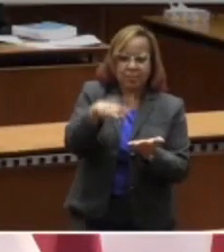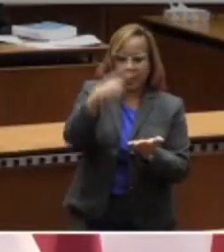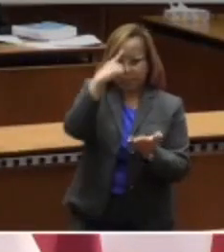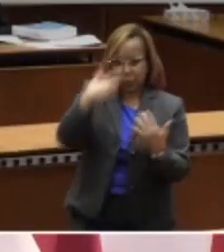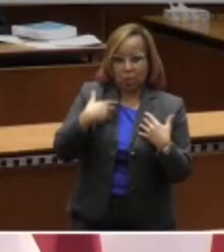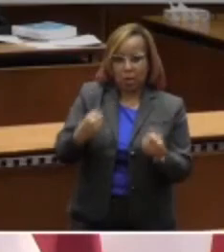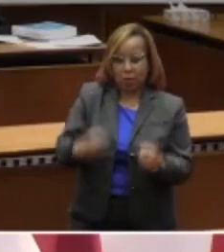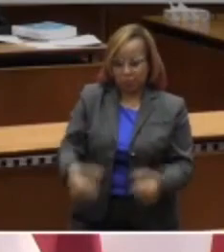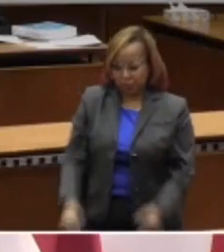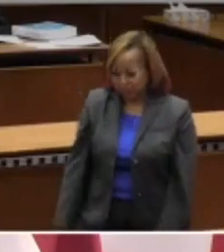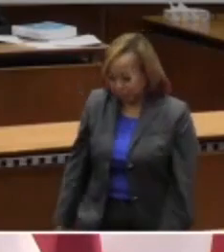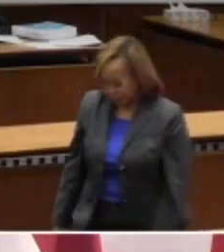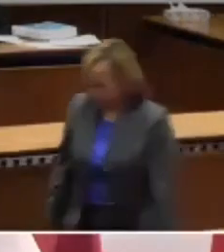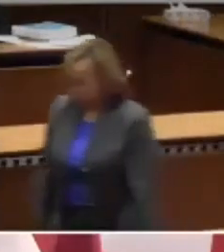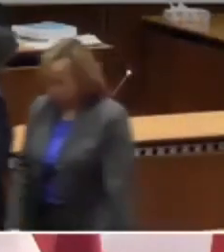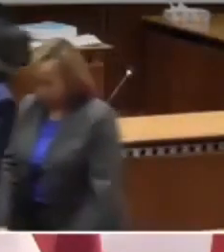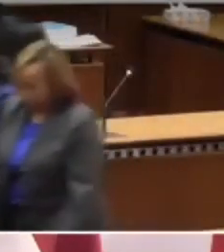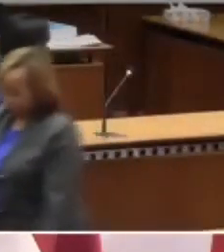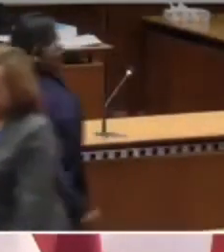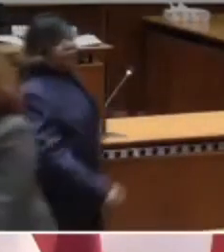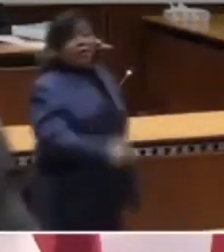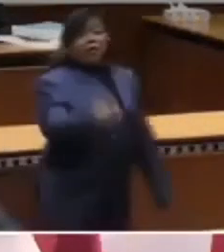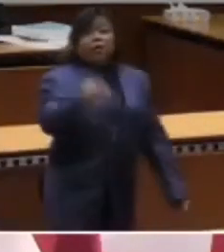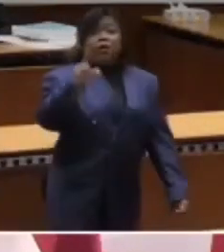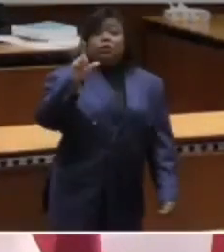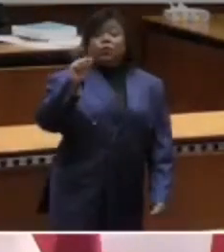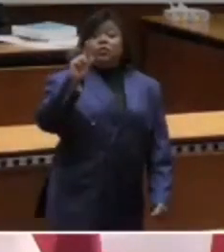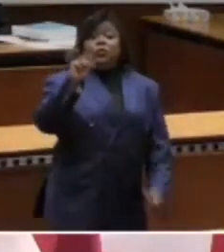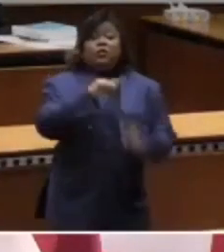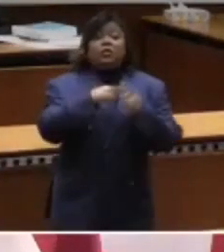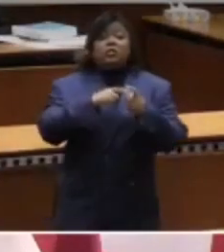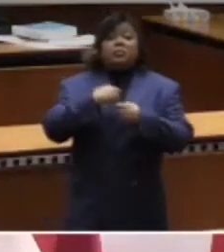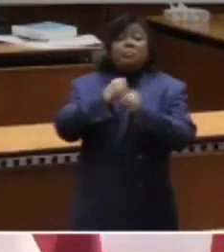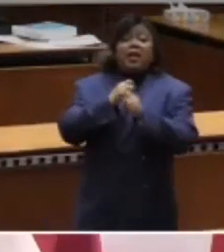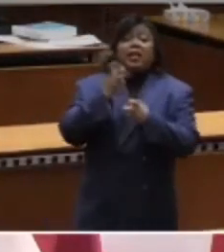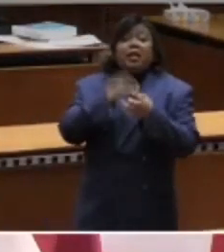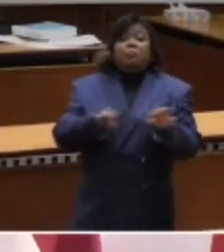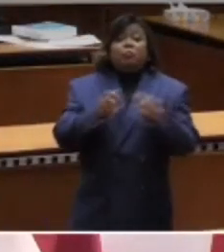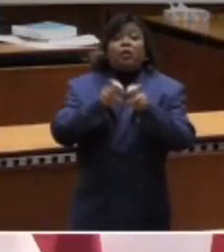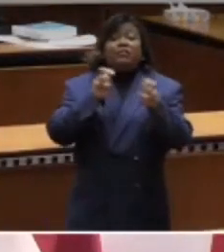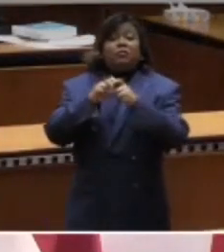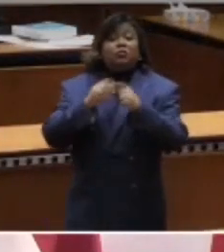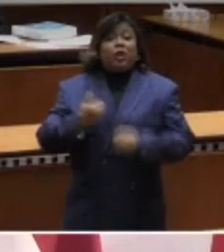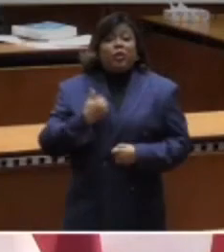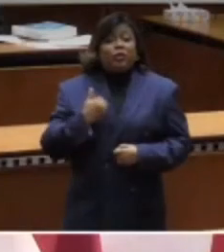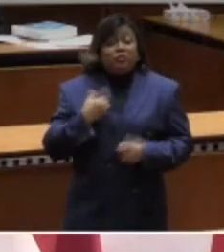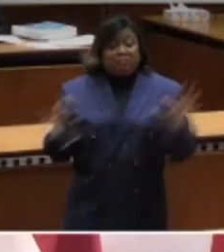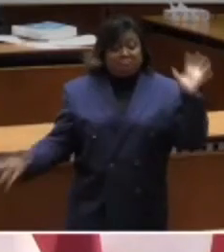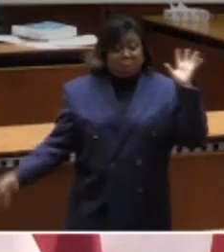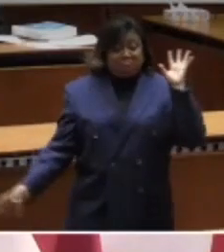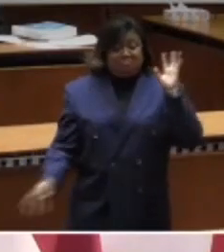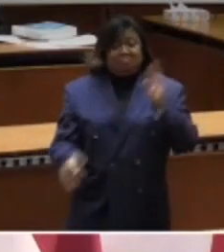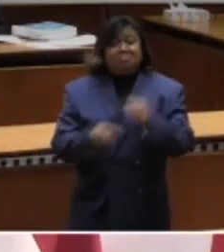health. And in 2020, we also made important investments in our youth to the tune of